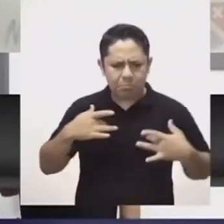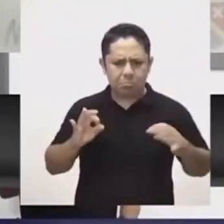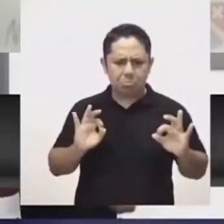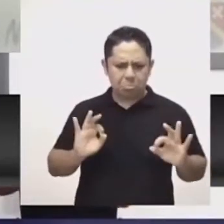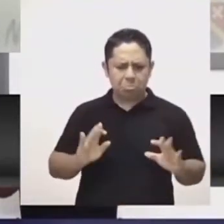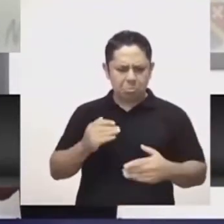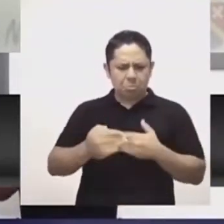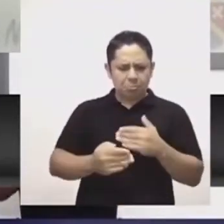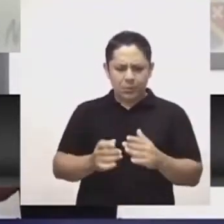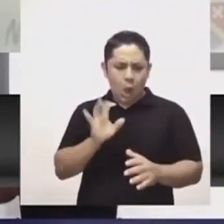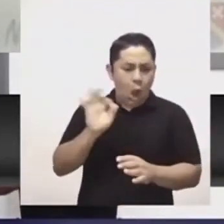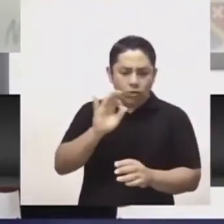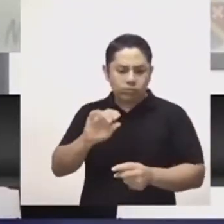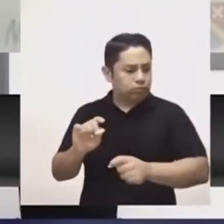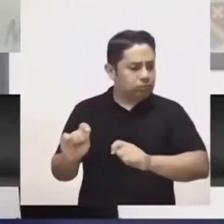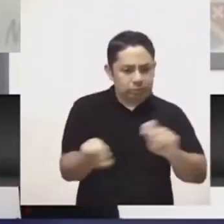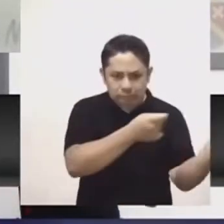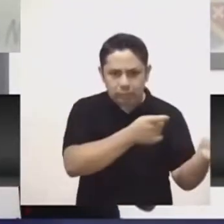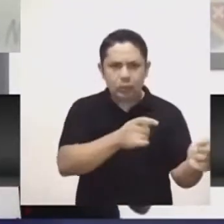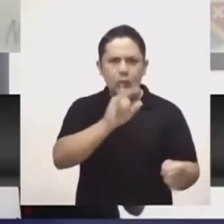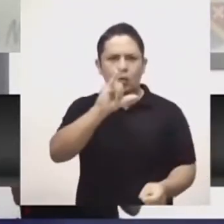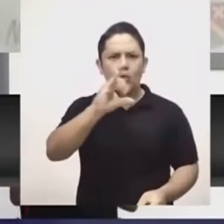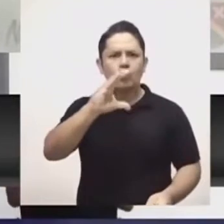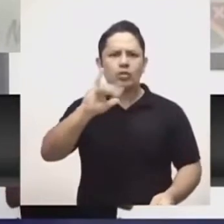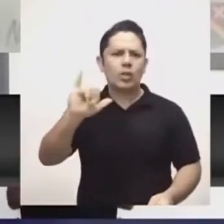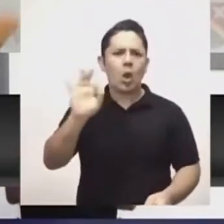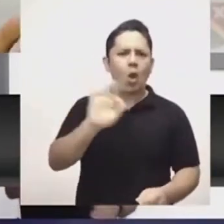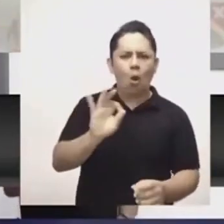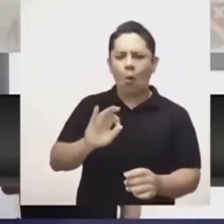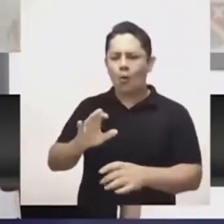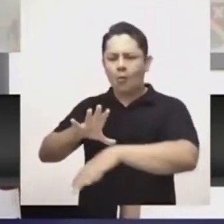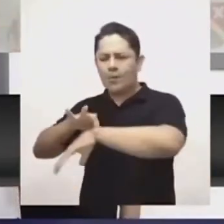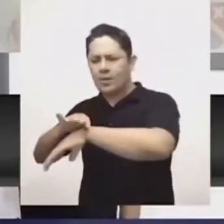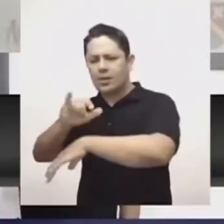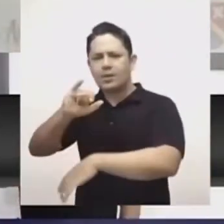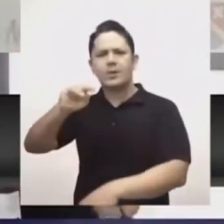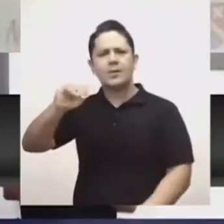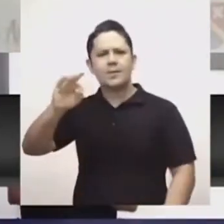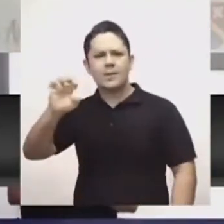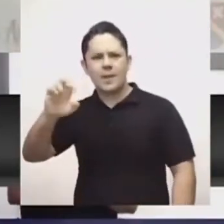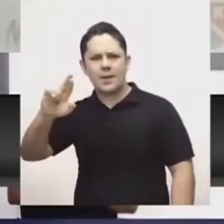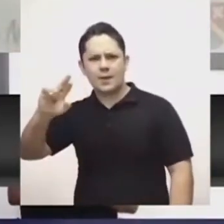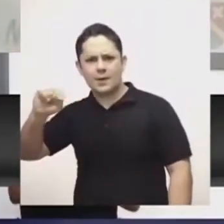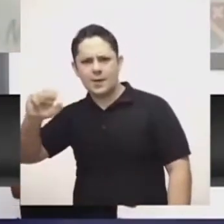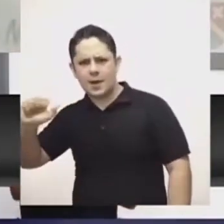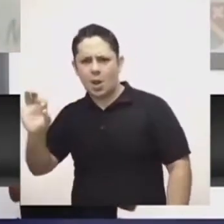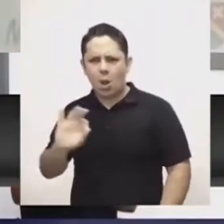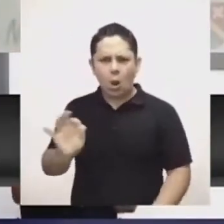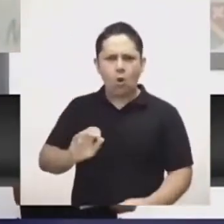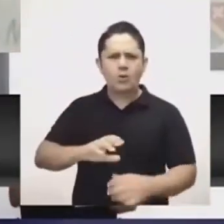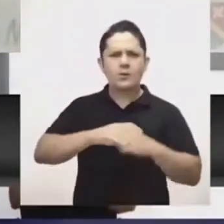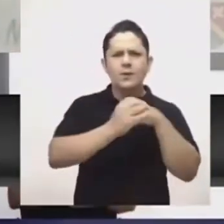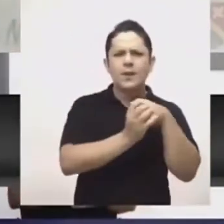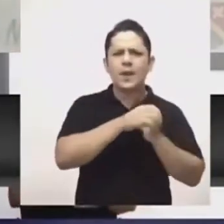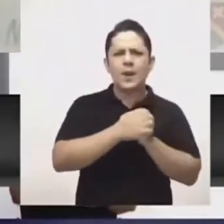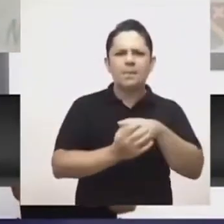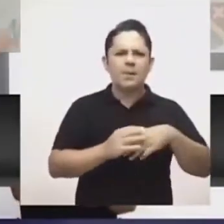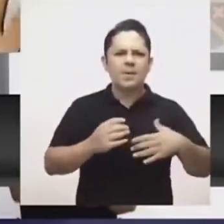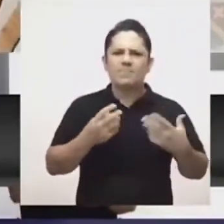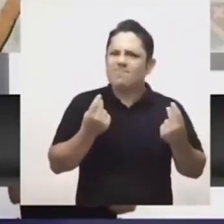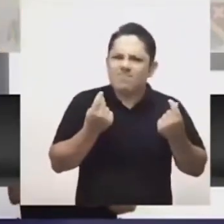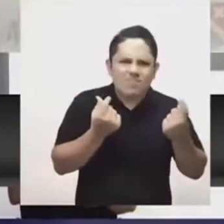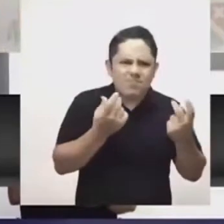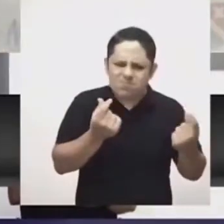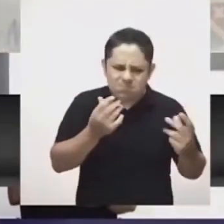then eventually goes to the intensive care, or even cases that we have dealt with goes directly to the morgue. 2